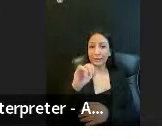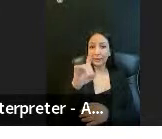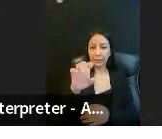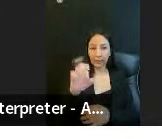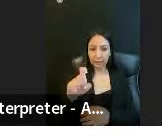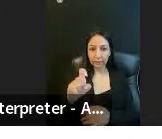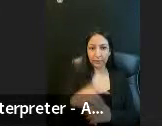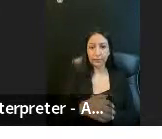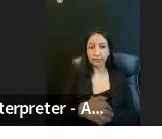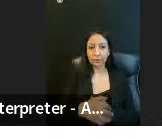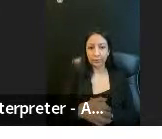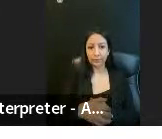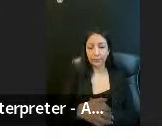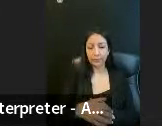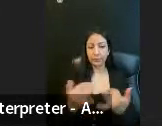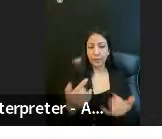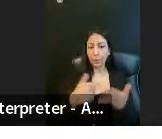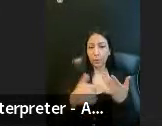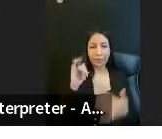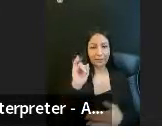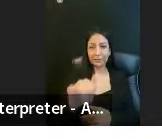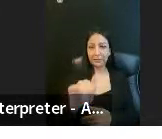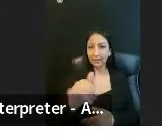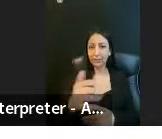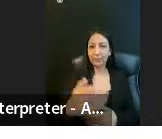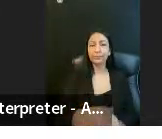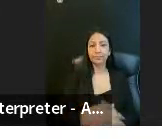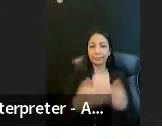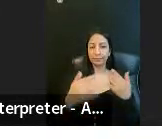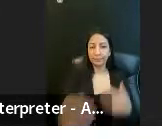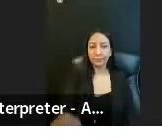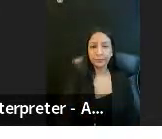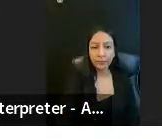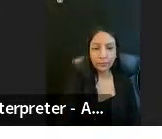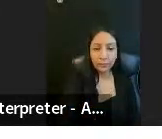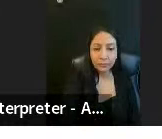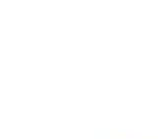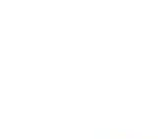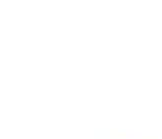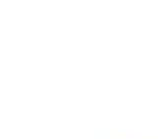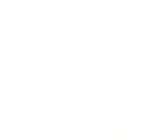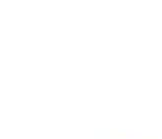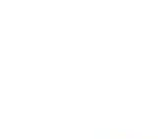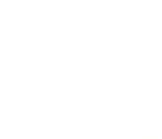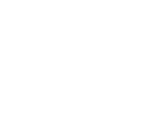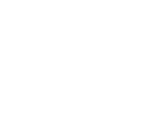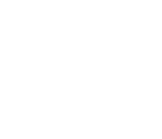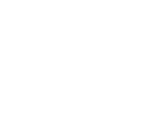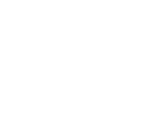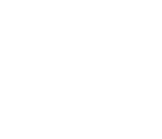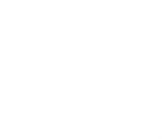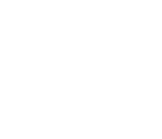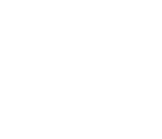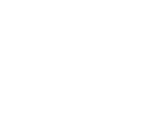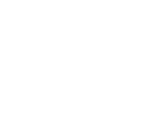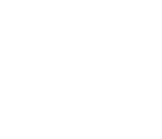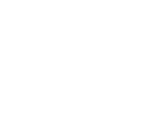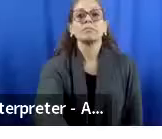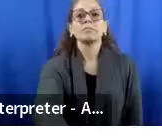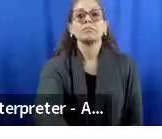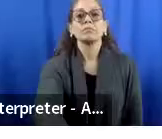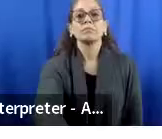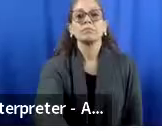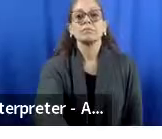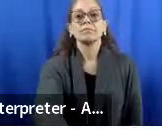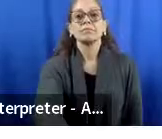So what is this? First, Sarit spoke about the Displacement Risk Index at the beginning of the